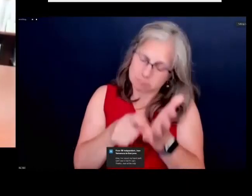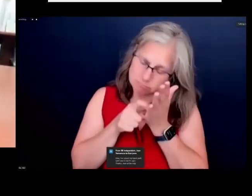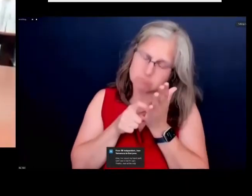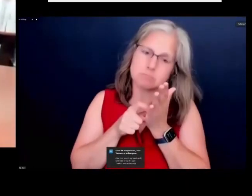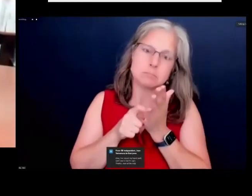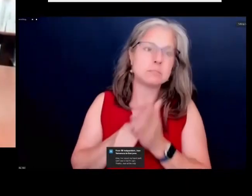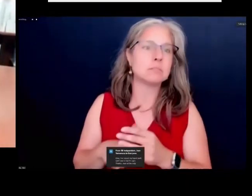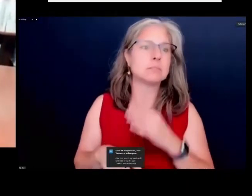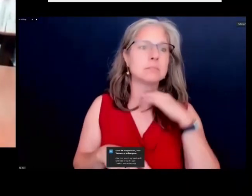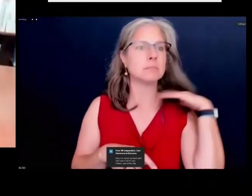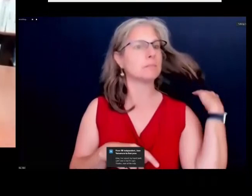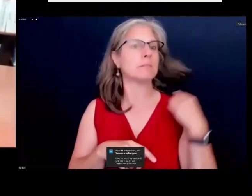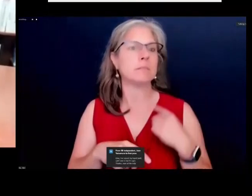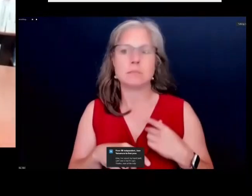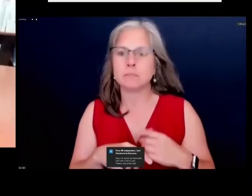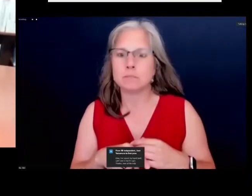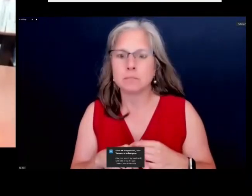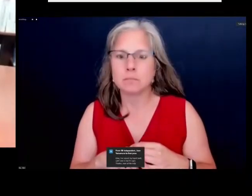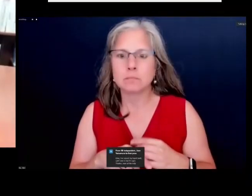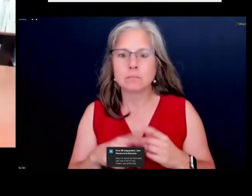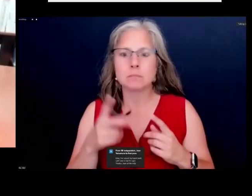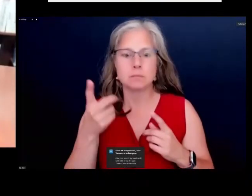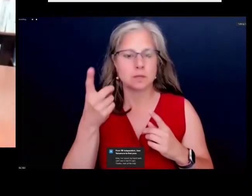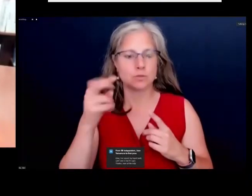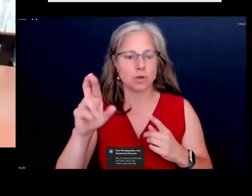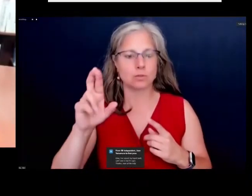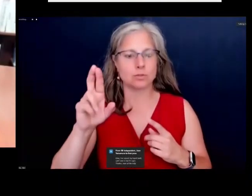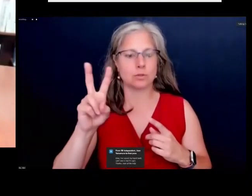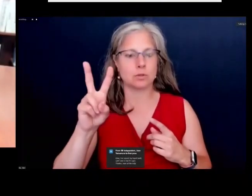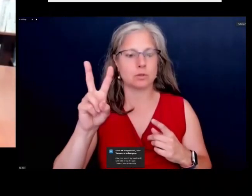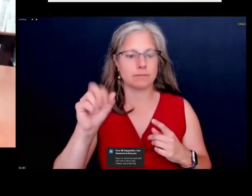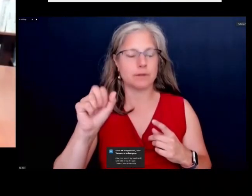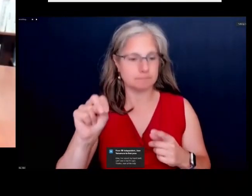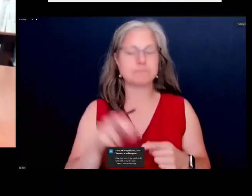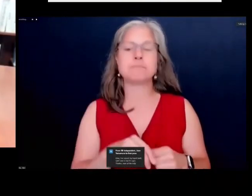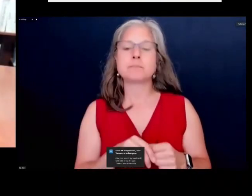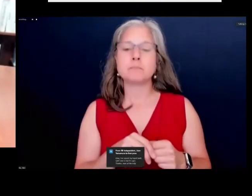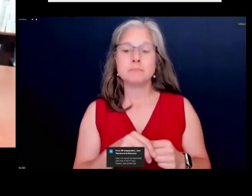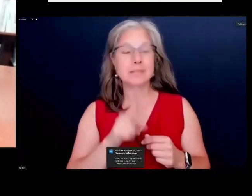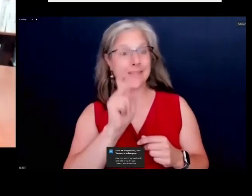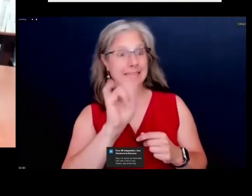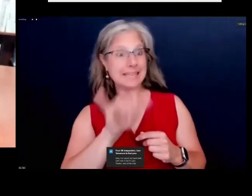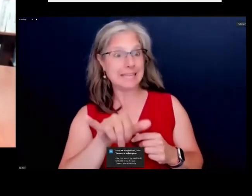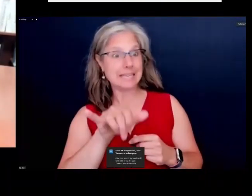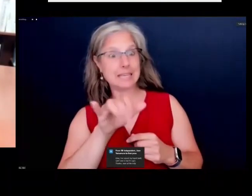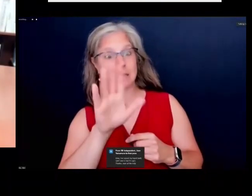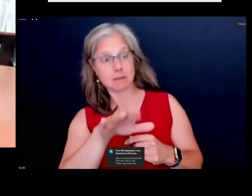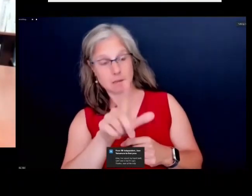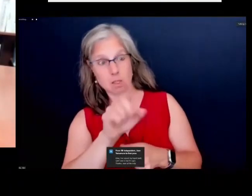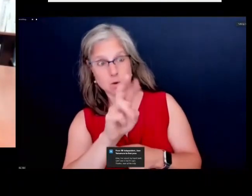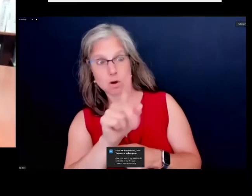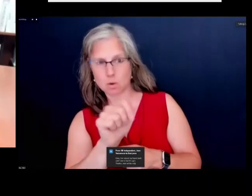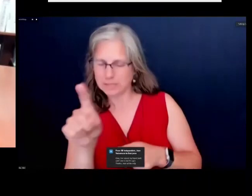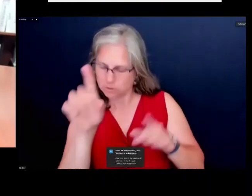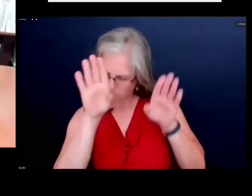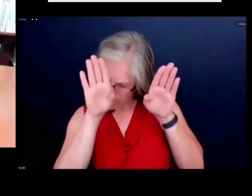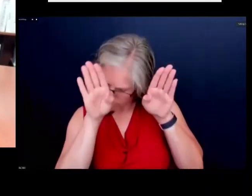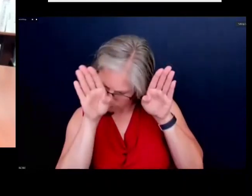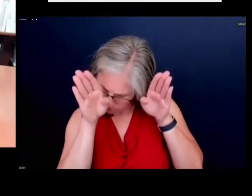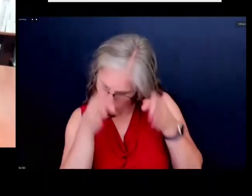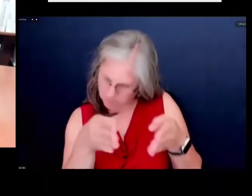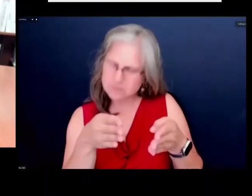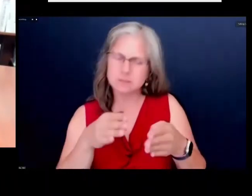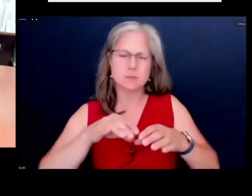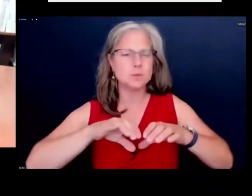recommendations. I think the key here, Laura, is that we really need to focus